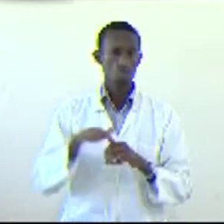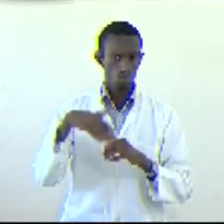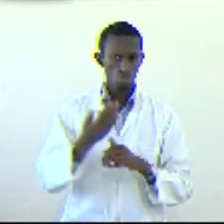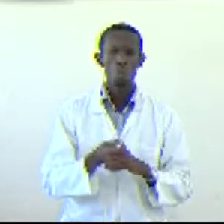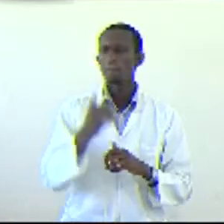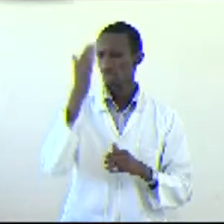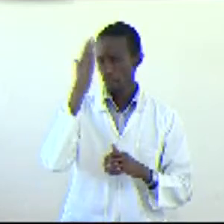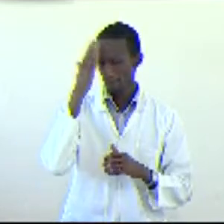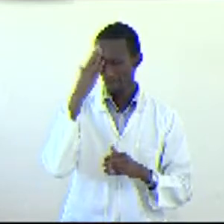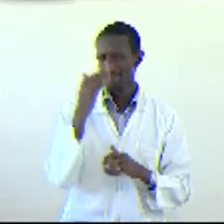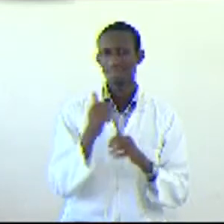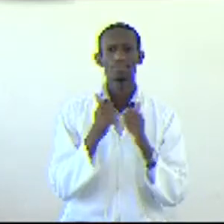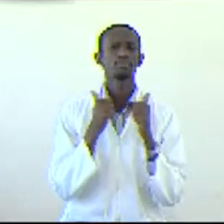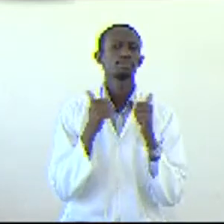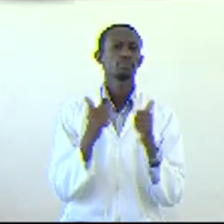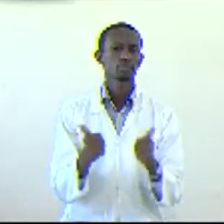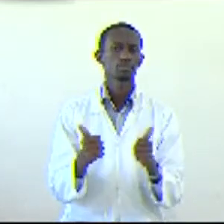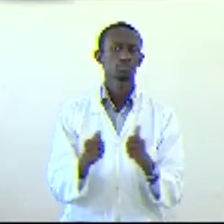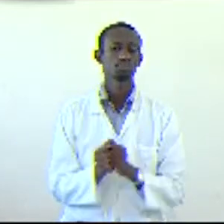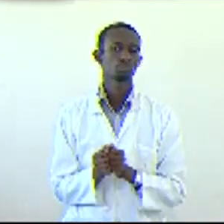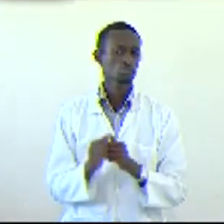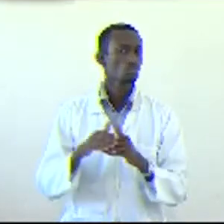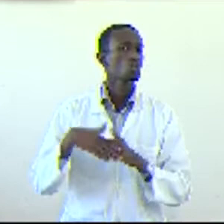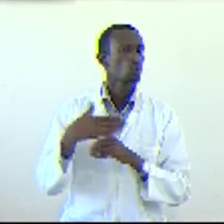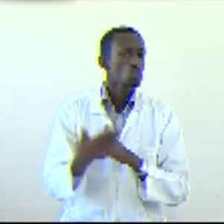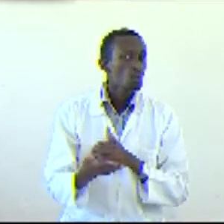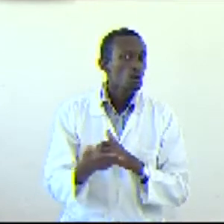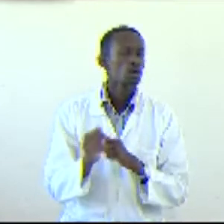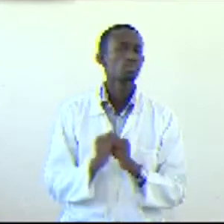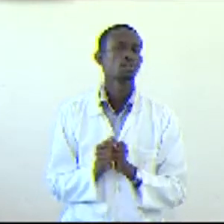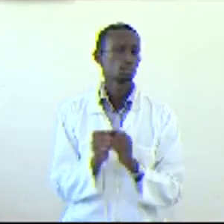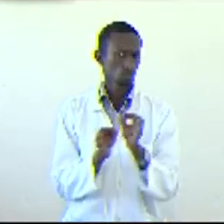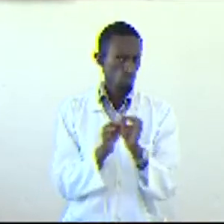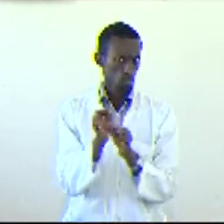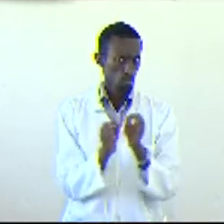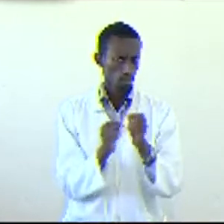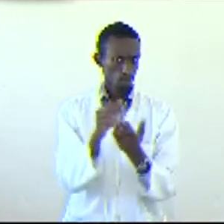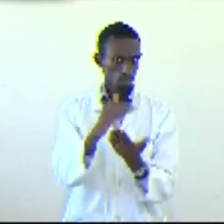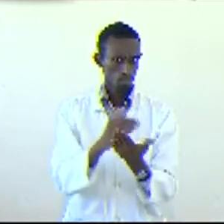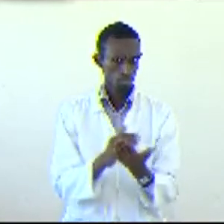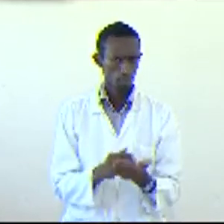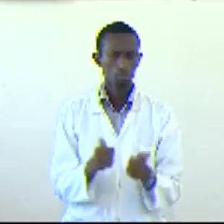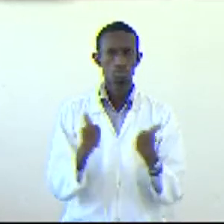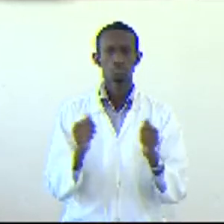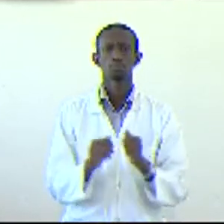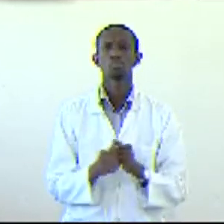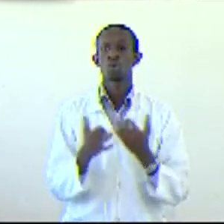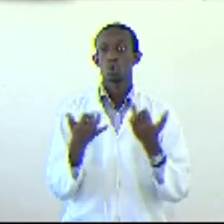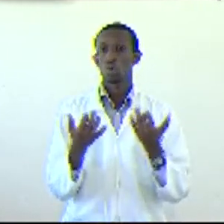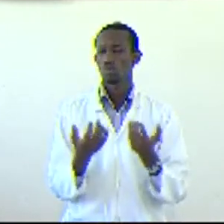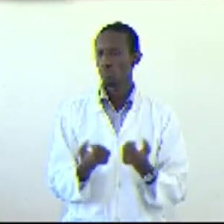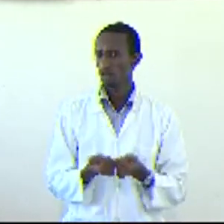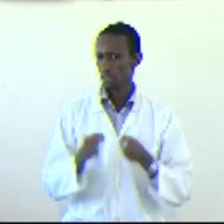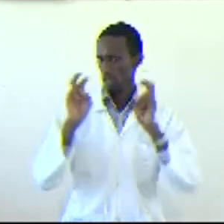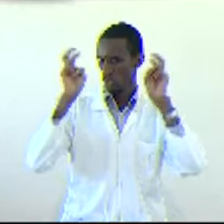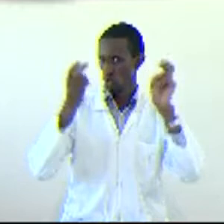able to know, but after we explain this unit, okay? So we have lesson number 6, as